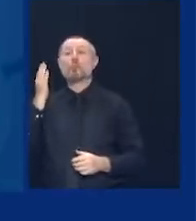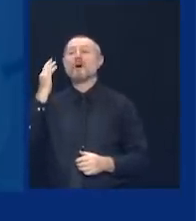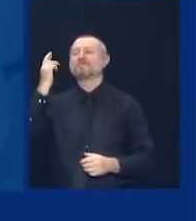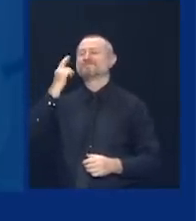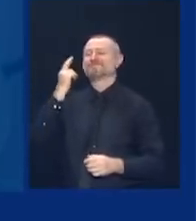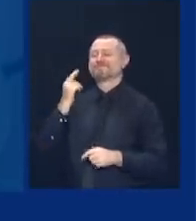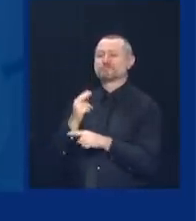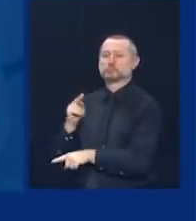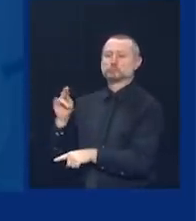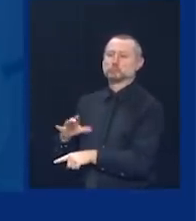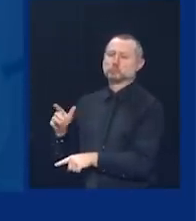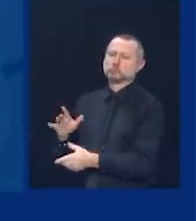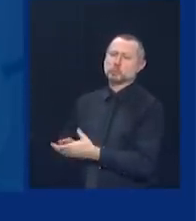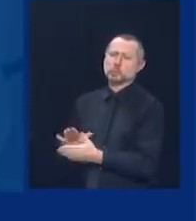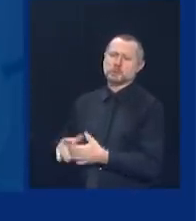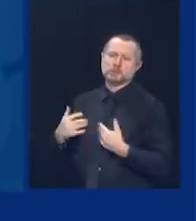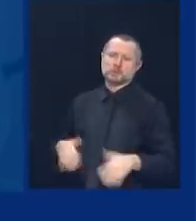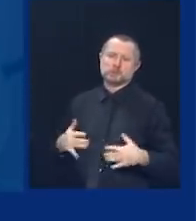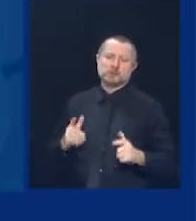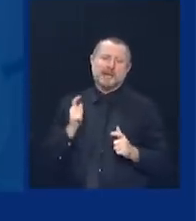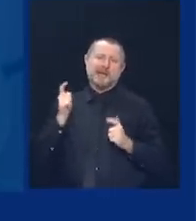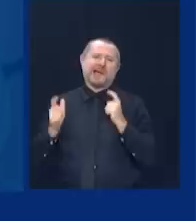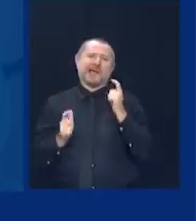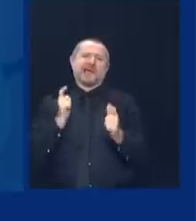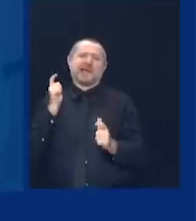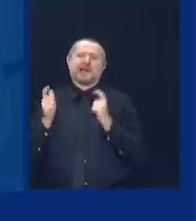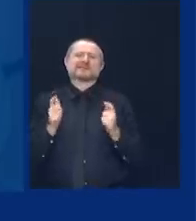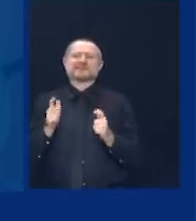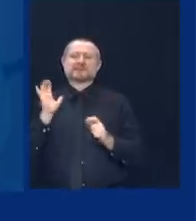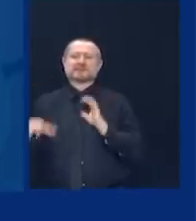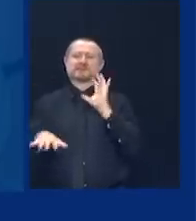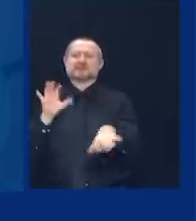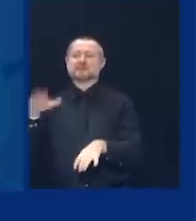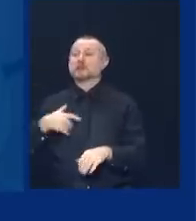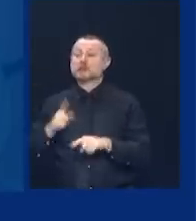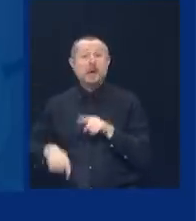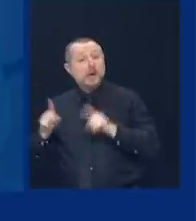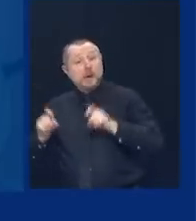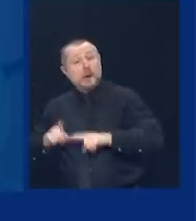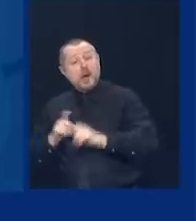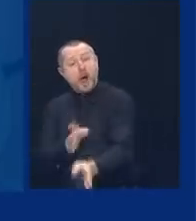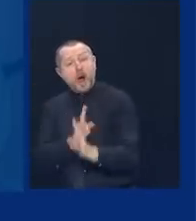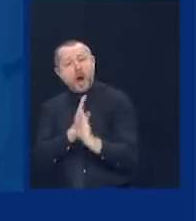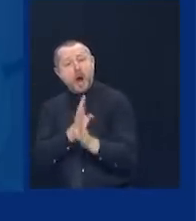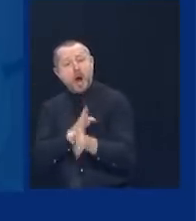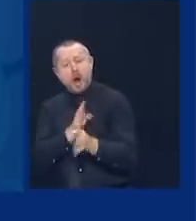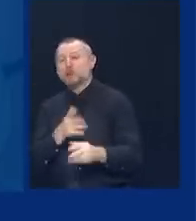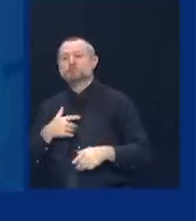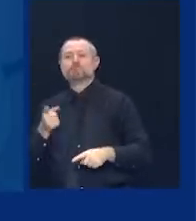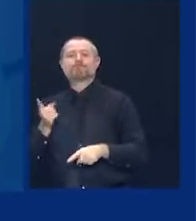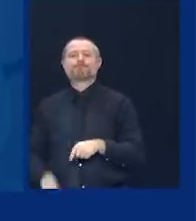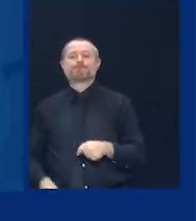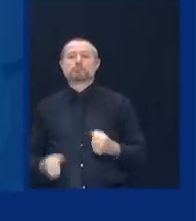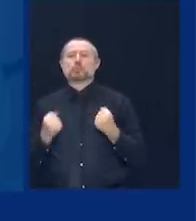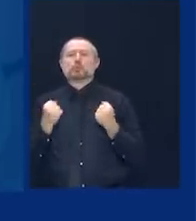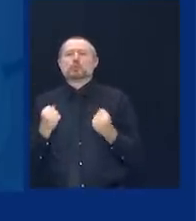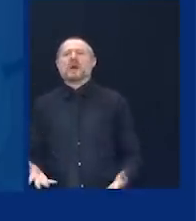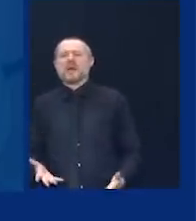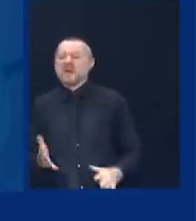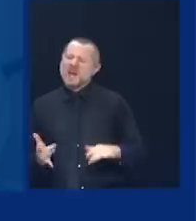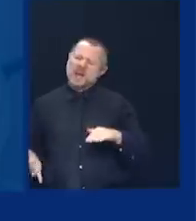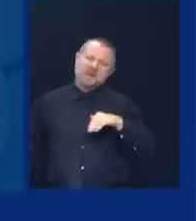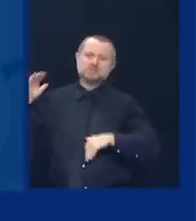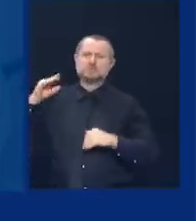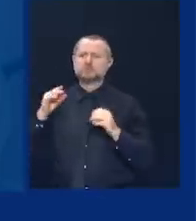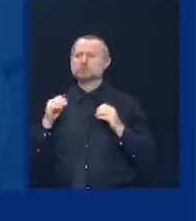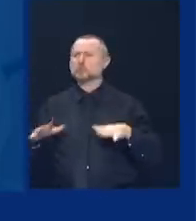volume, we couldn't test every student in New York City. We just, the volume is so much higher in the New York City